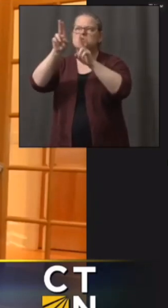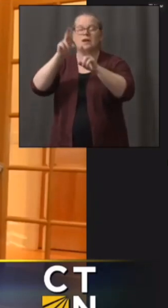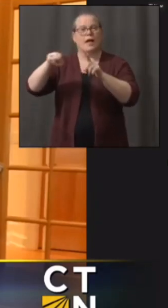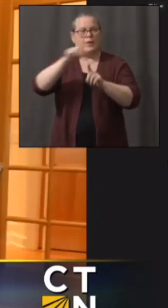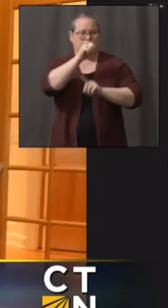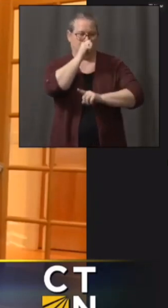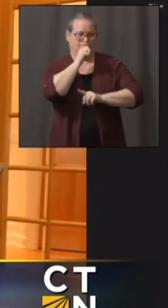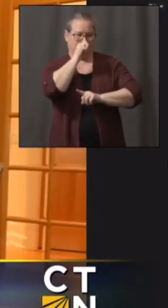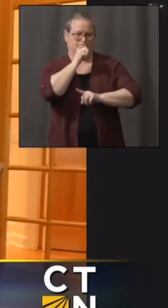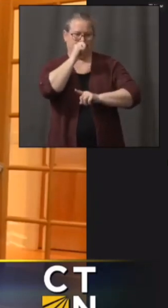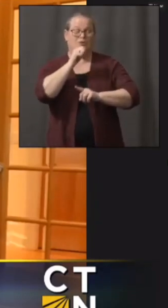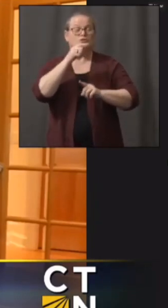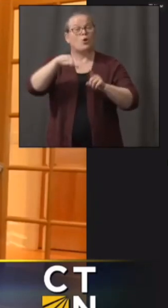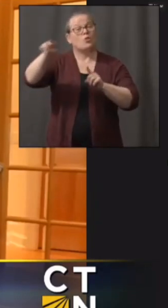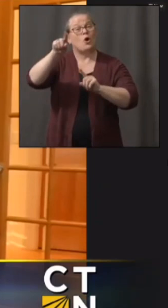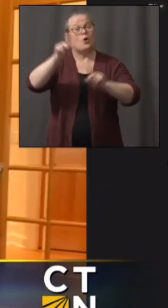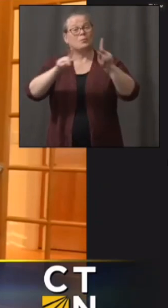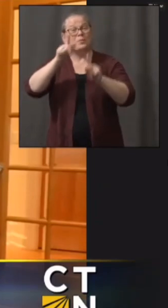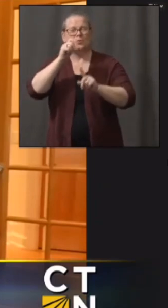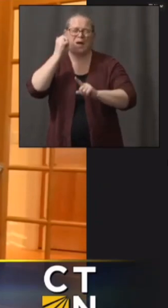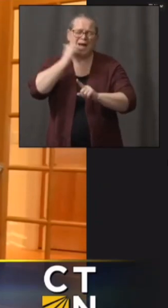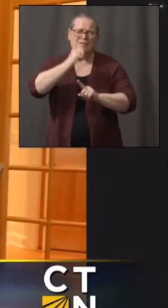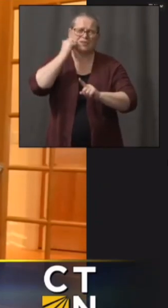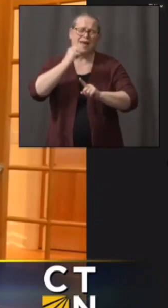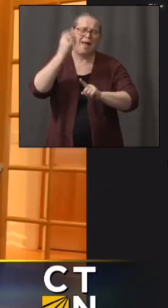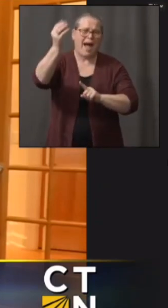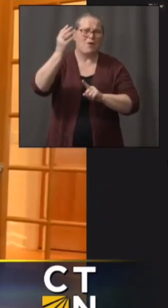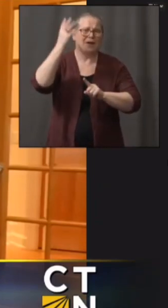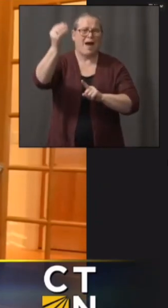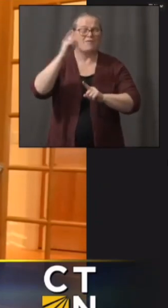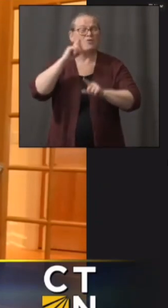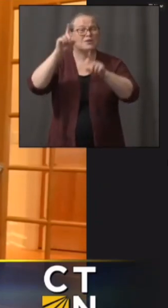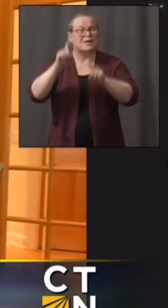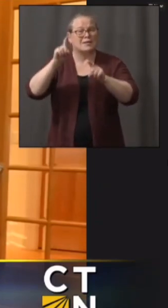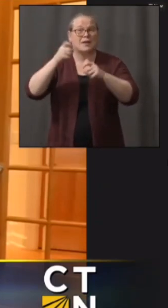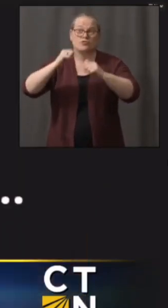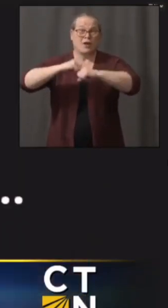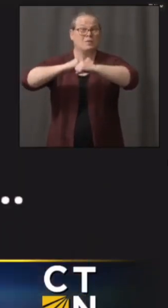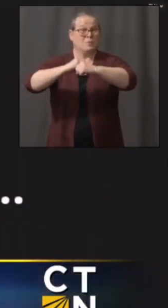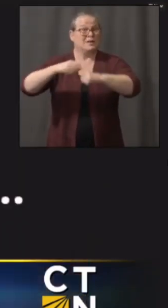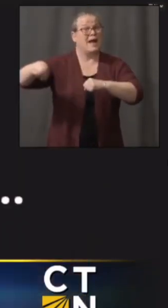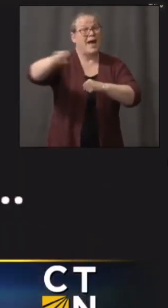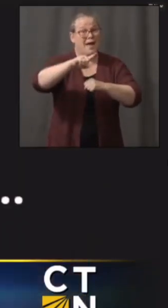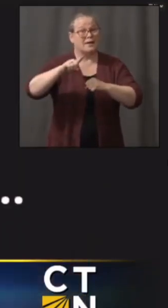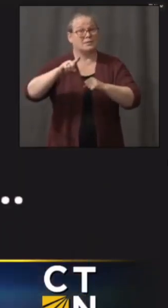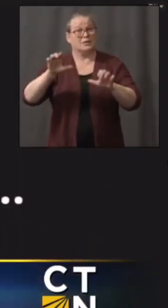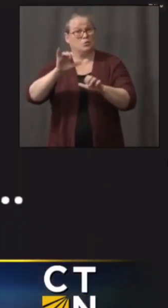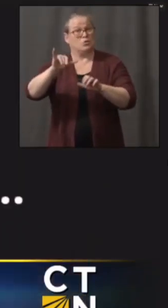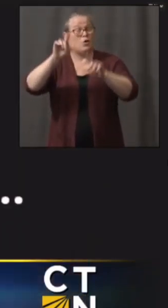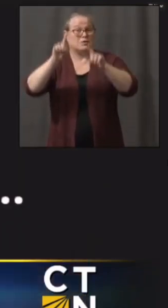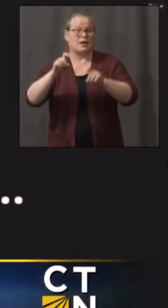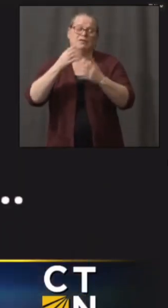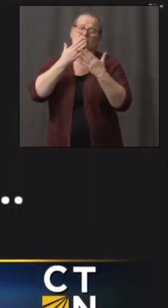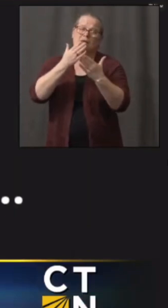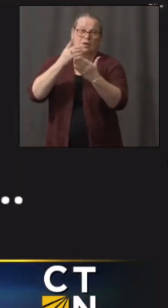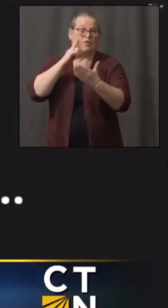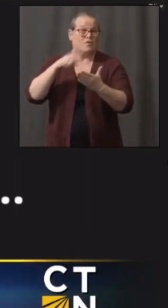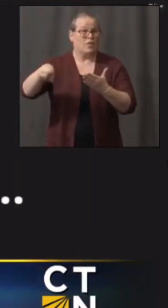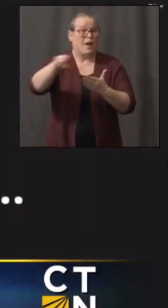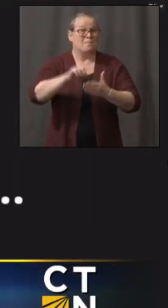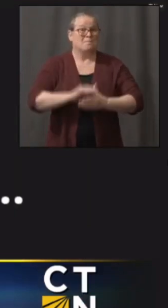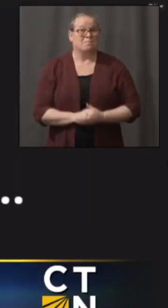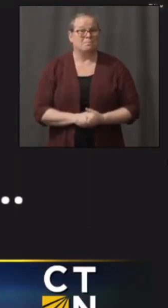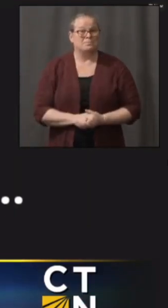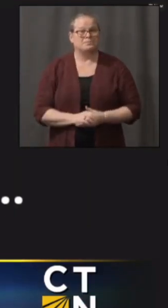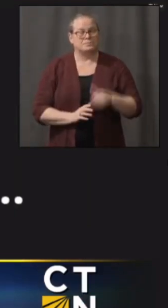day trying to help protect us and execute these tests. Thanks, Josh. And Governor, could you address the